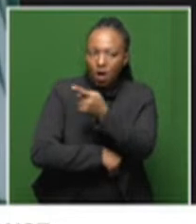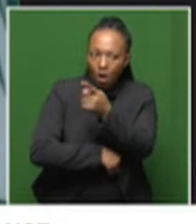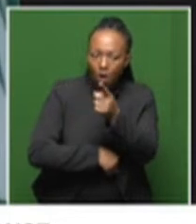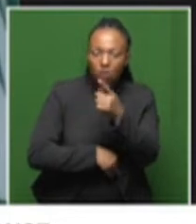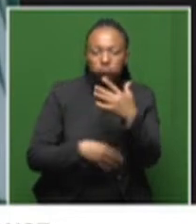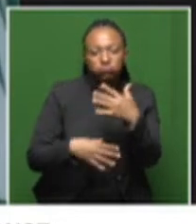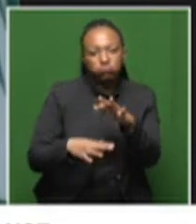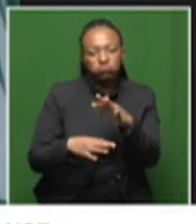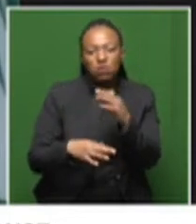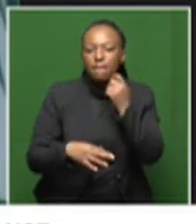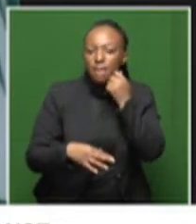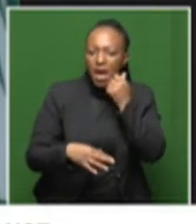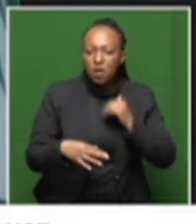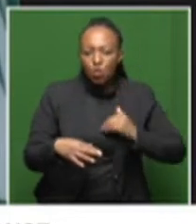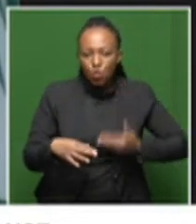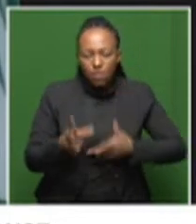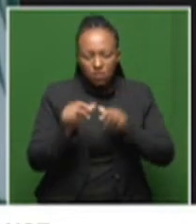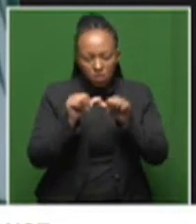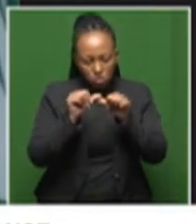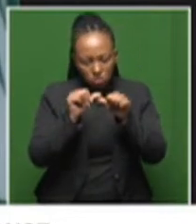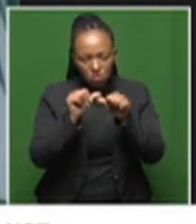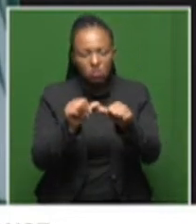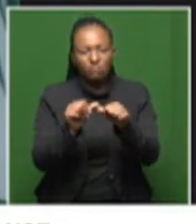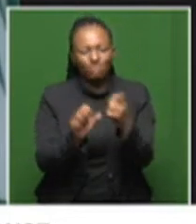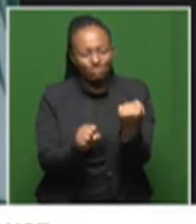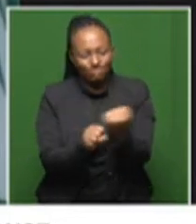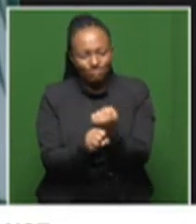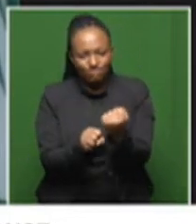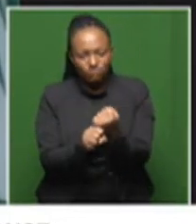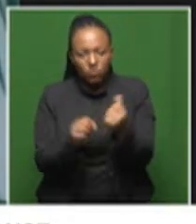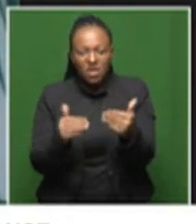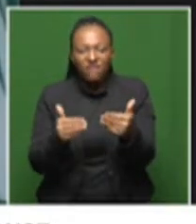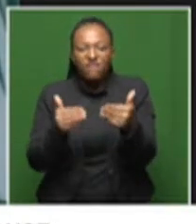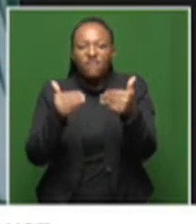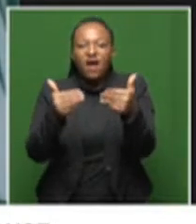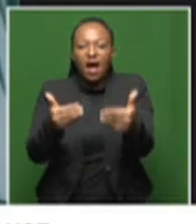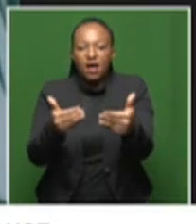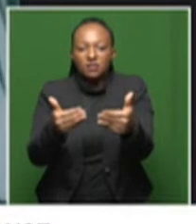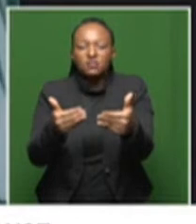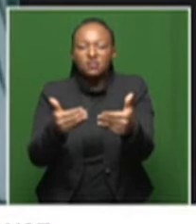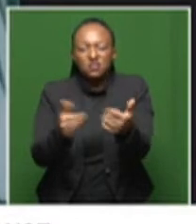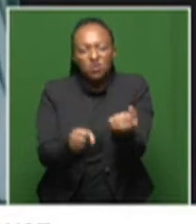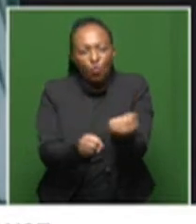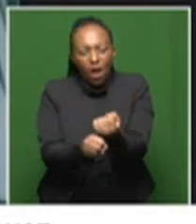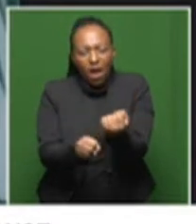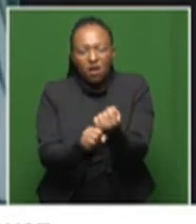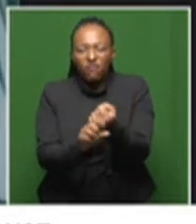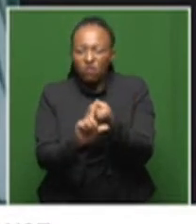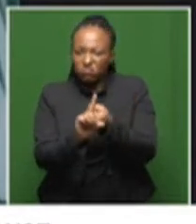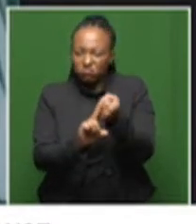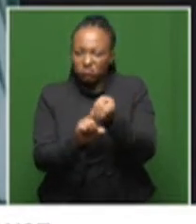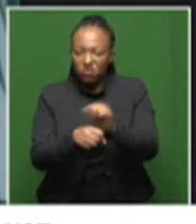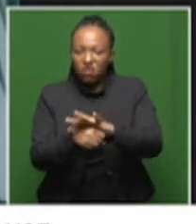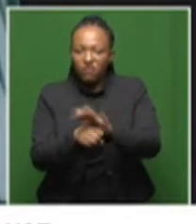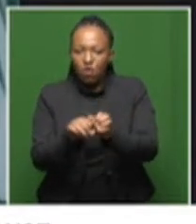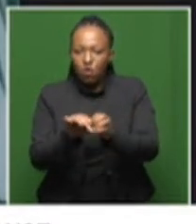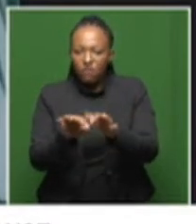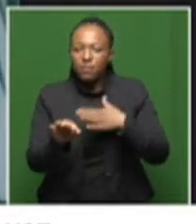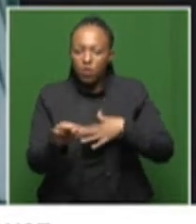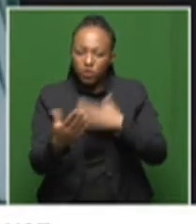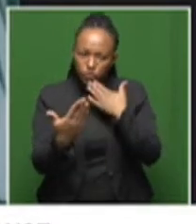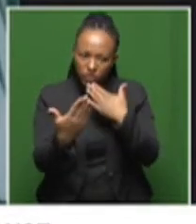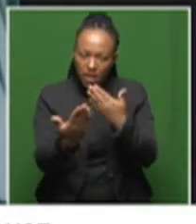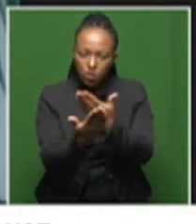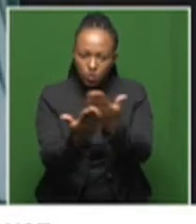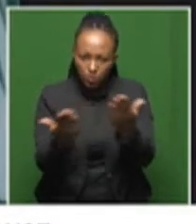the sector who continue to be in the forefront of the fight against the COVID-19 pandemic. Again,